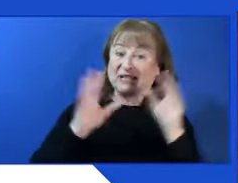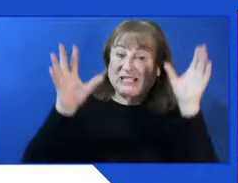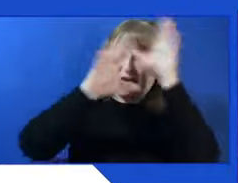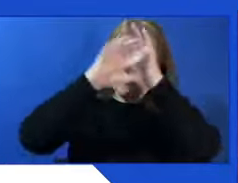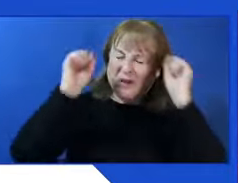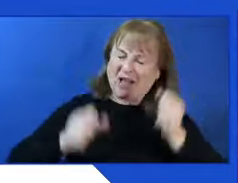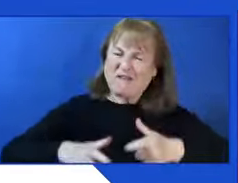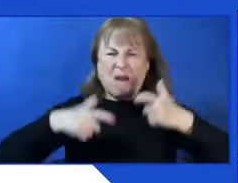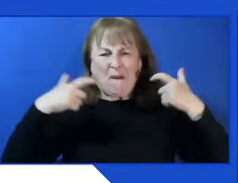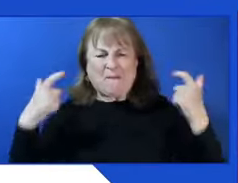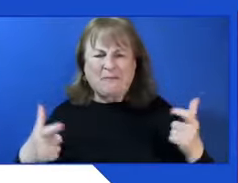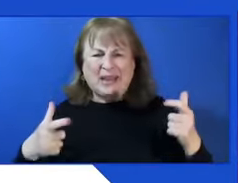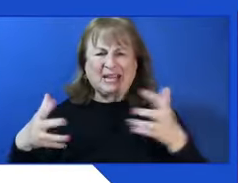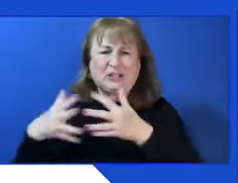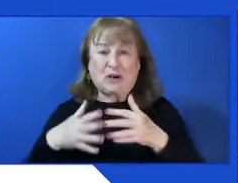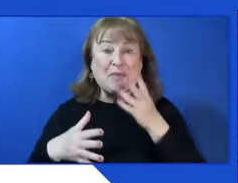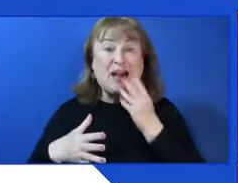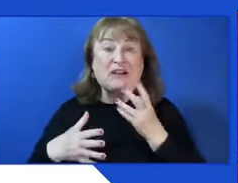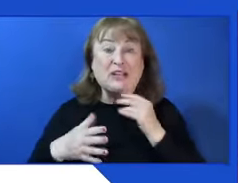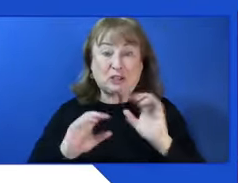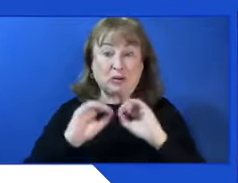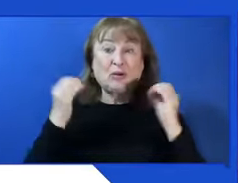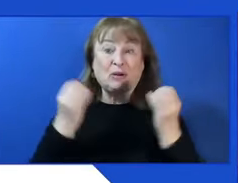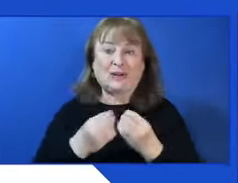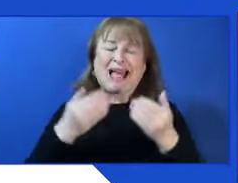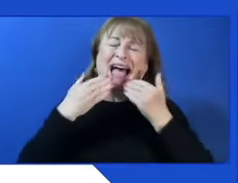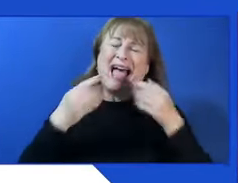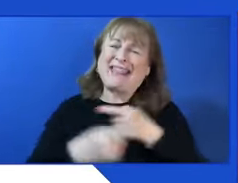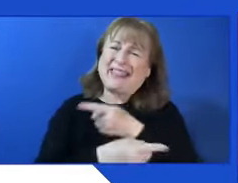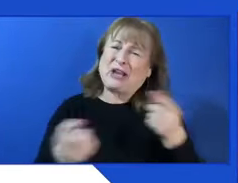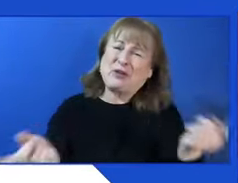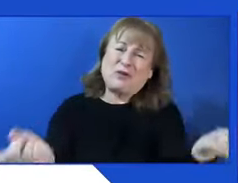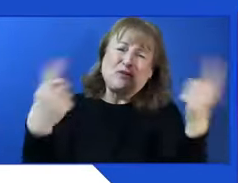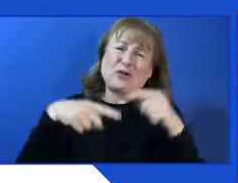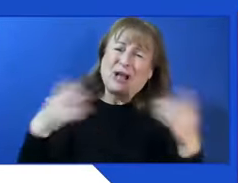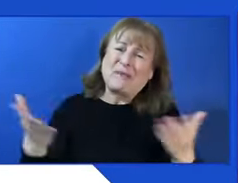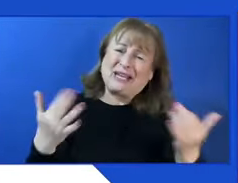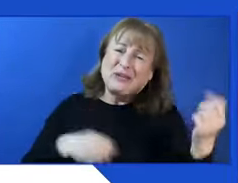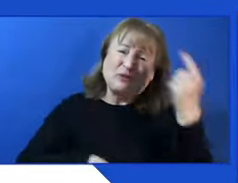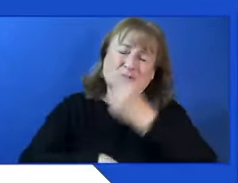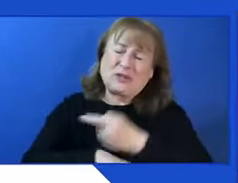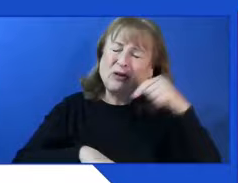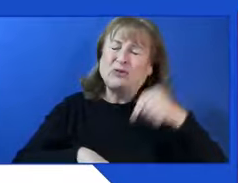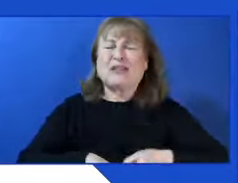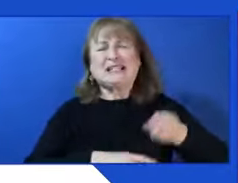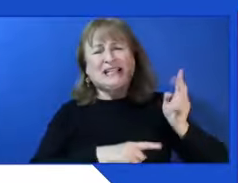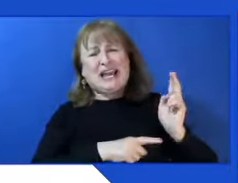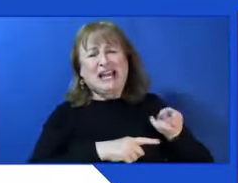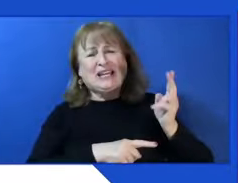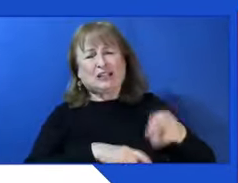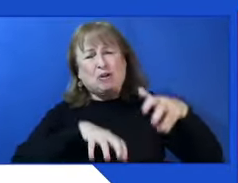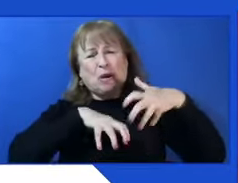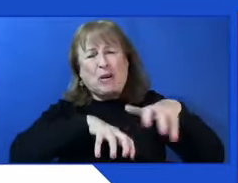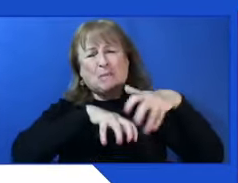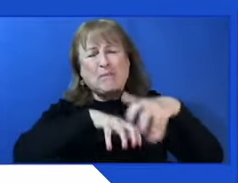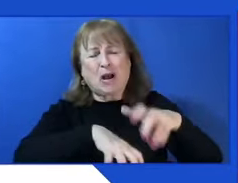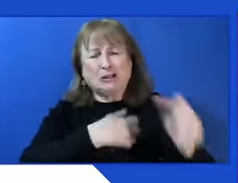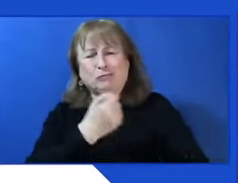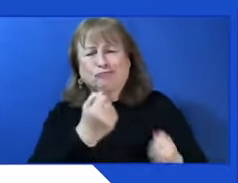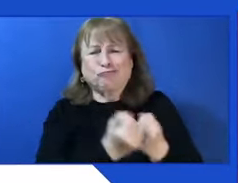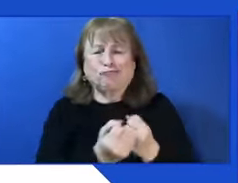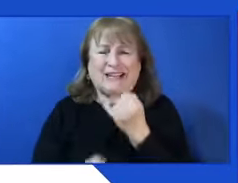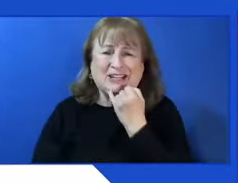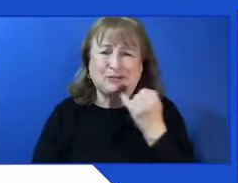major American Jewish organizations, I thank you for coming today to this historic March for Israel.